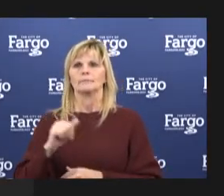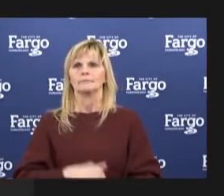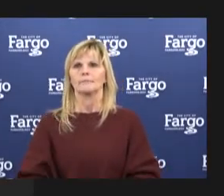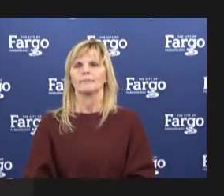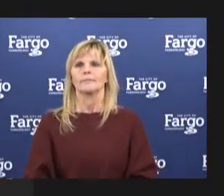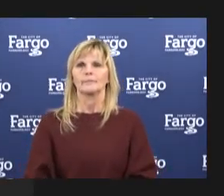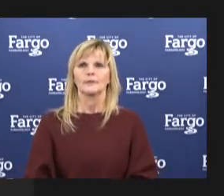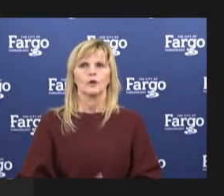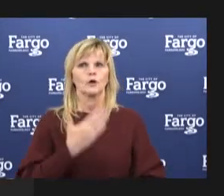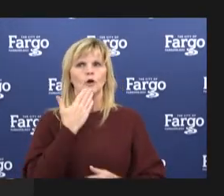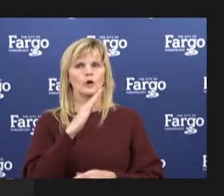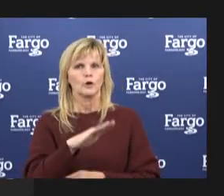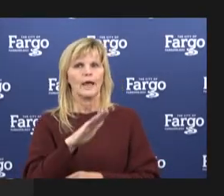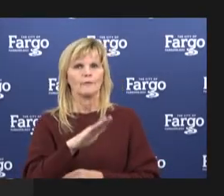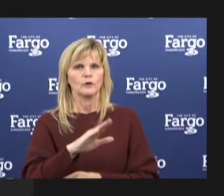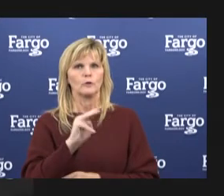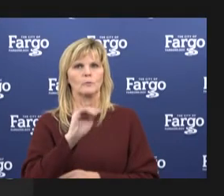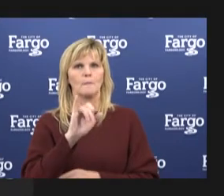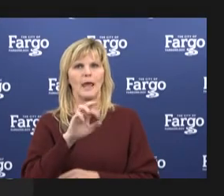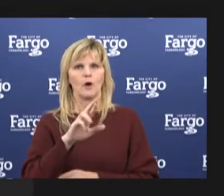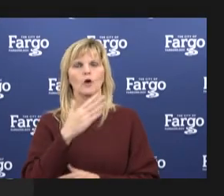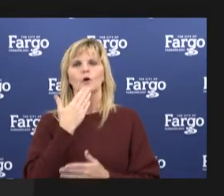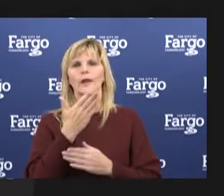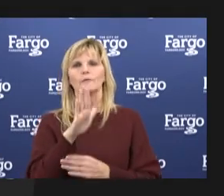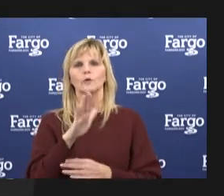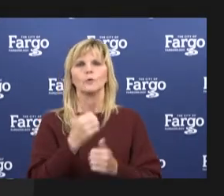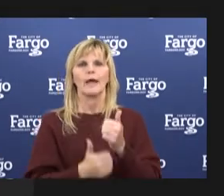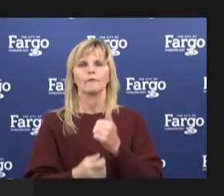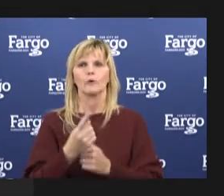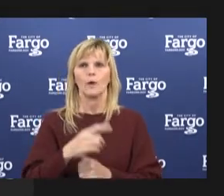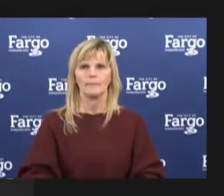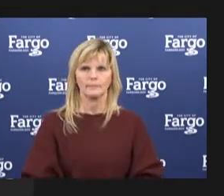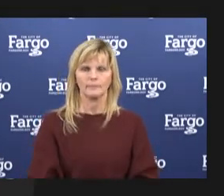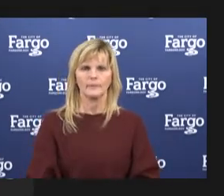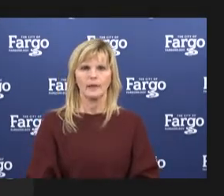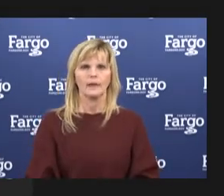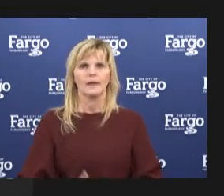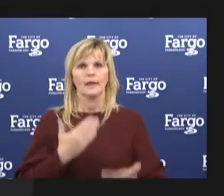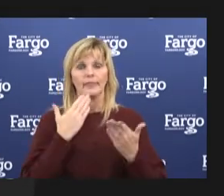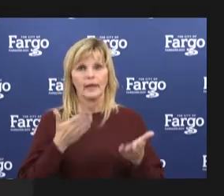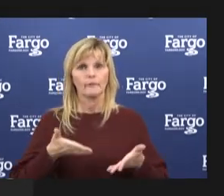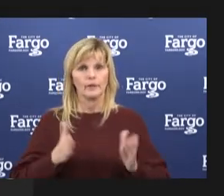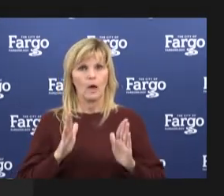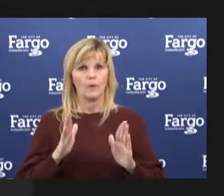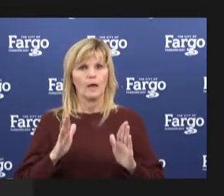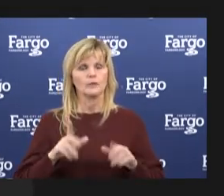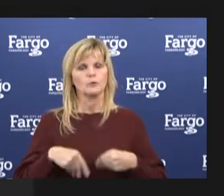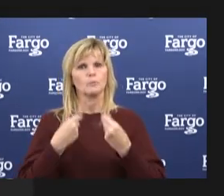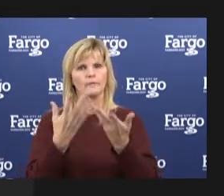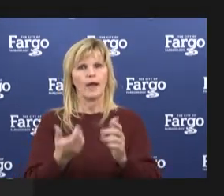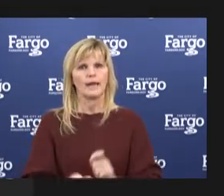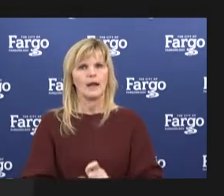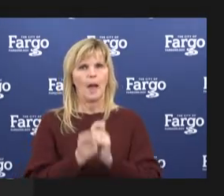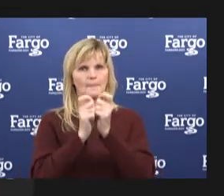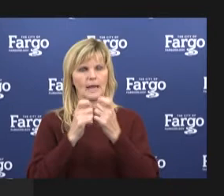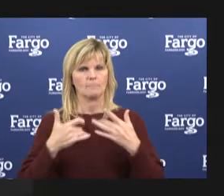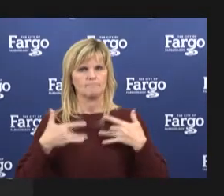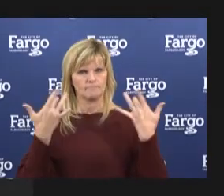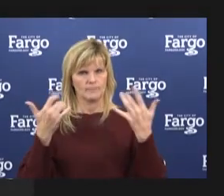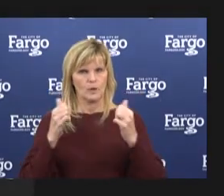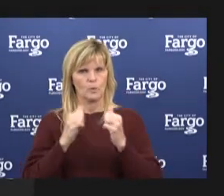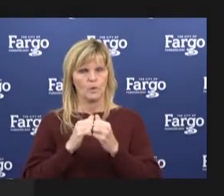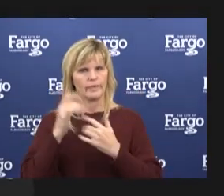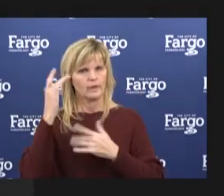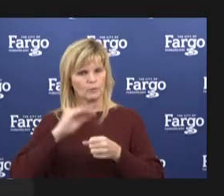Great. Good afternoon, Mayor. Good afternoon, everyone. Thank you for allowing us this opportunity to provide an update on the COVID-19